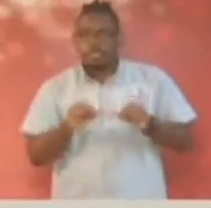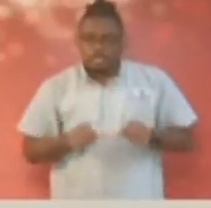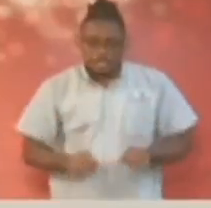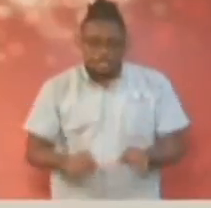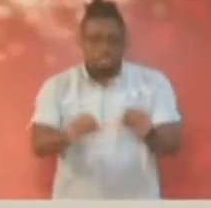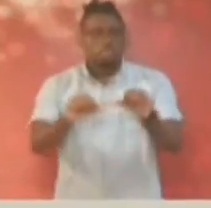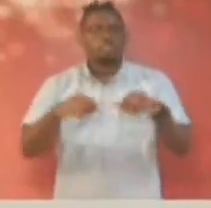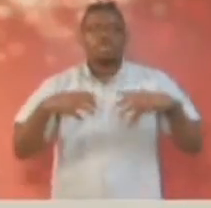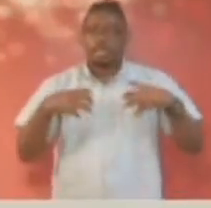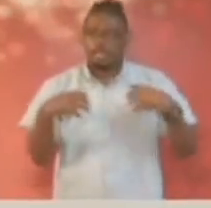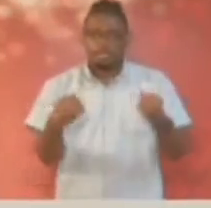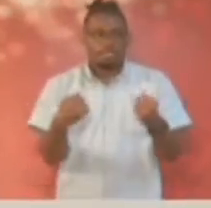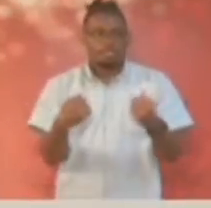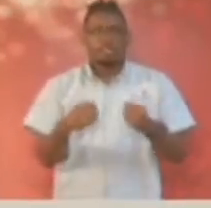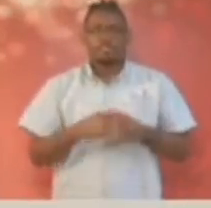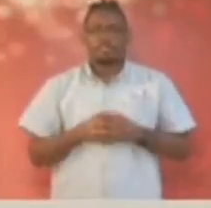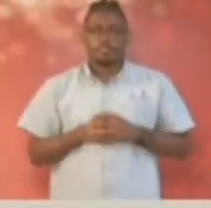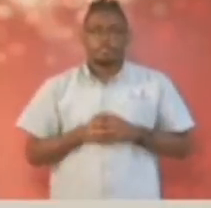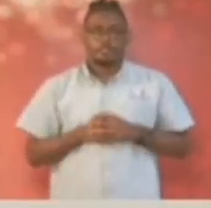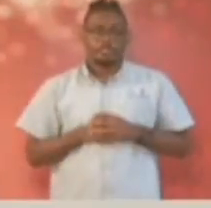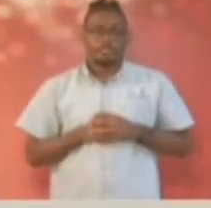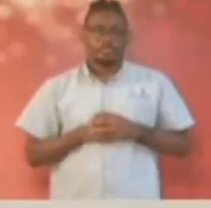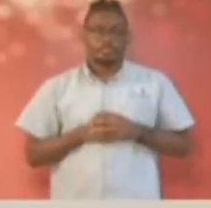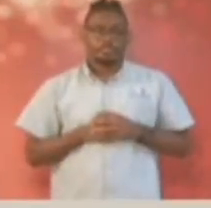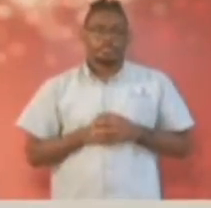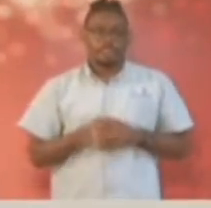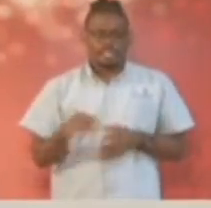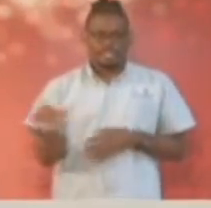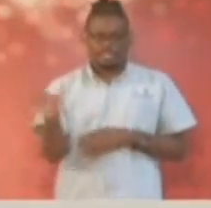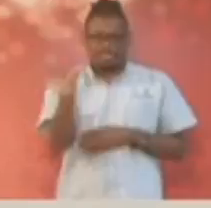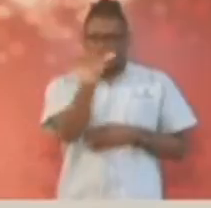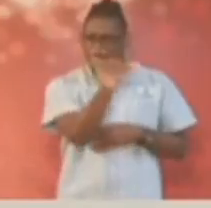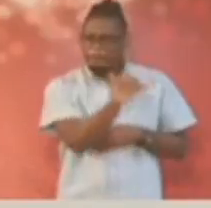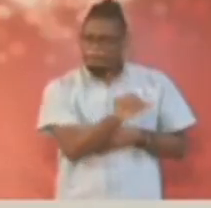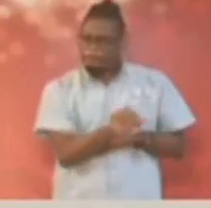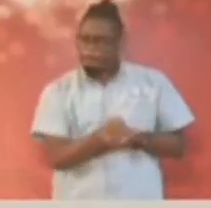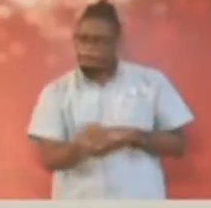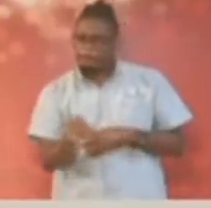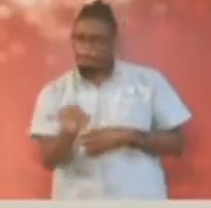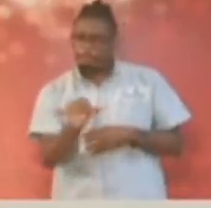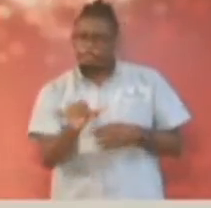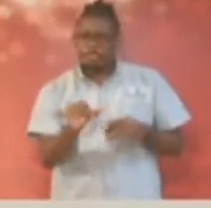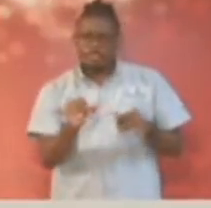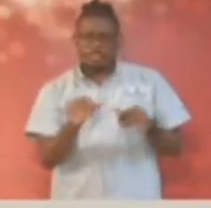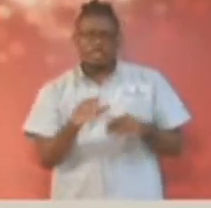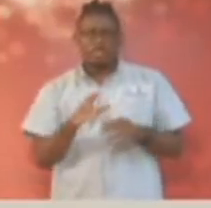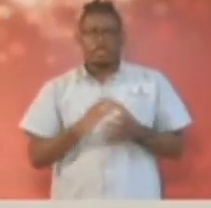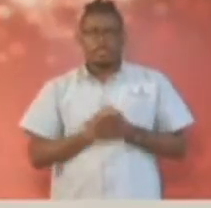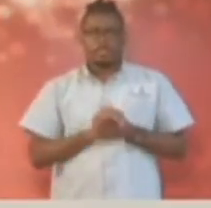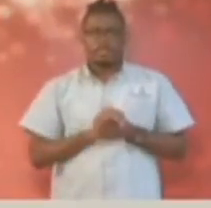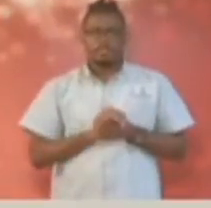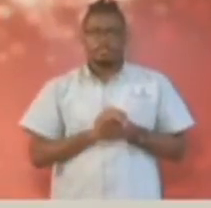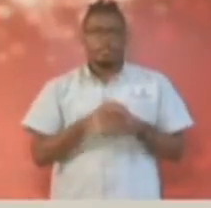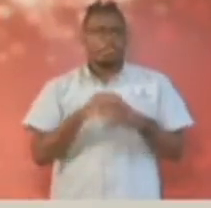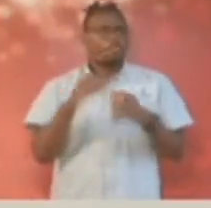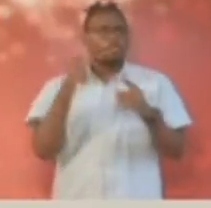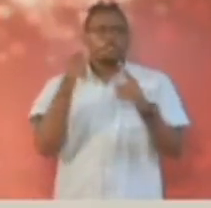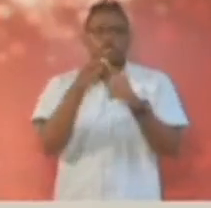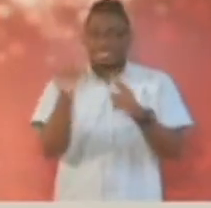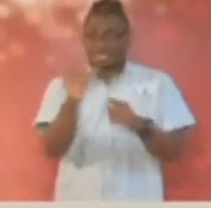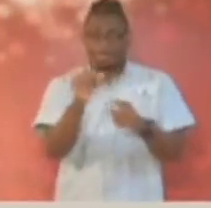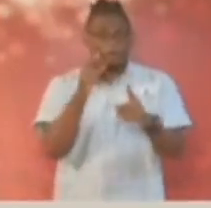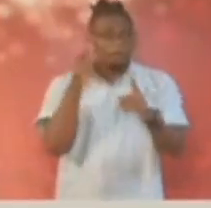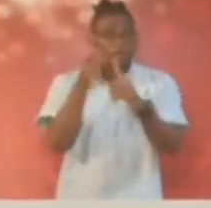approach that's been established to deal with the COVID epidemic, where it's a whole of government, whole